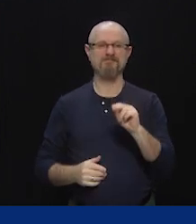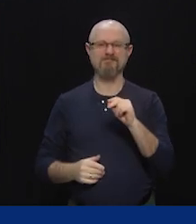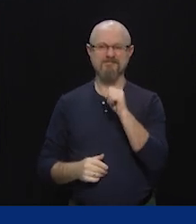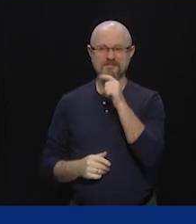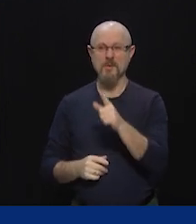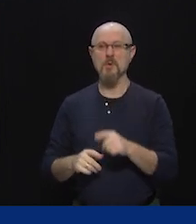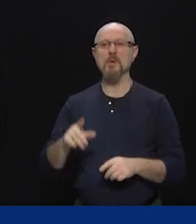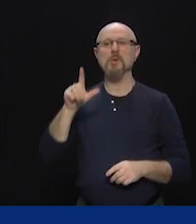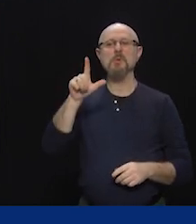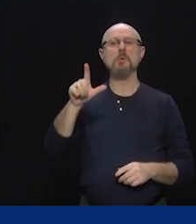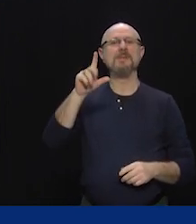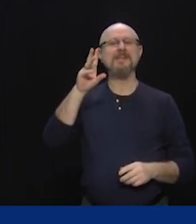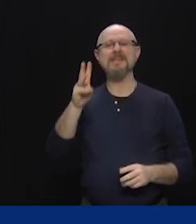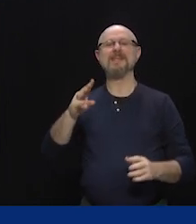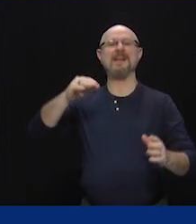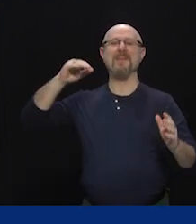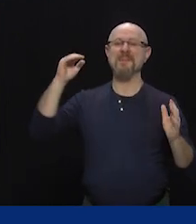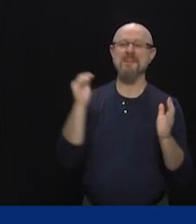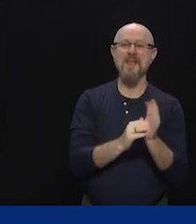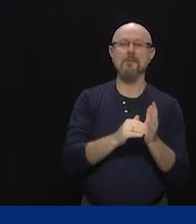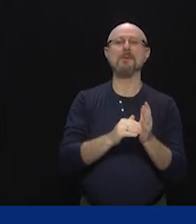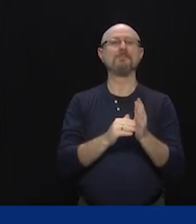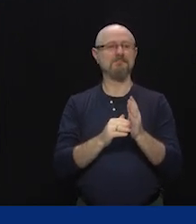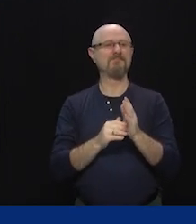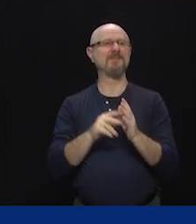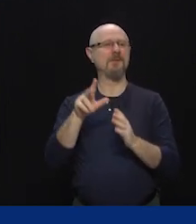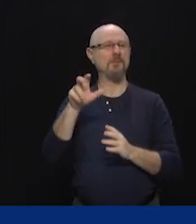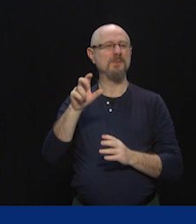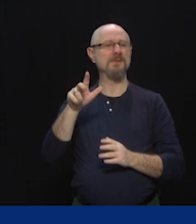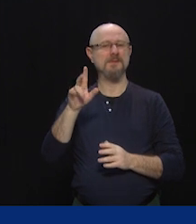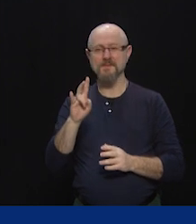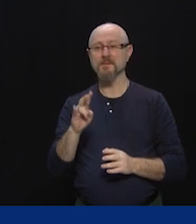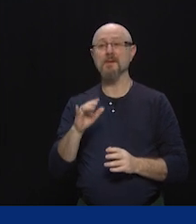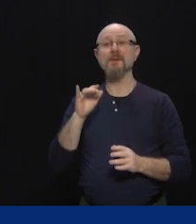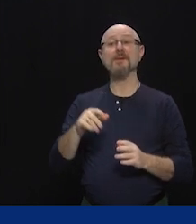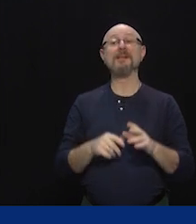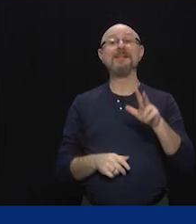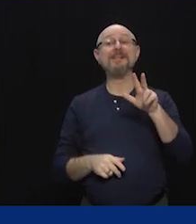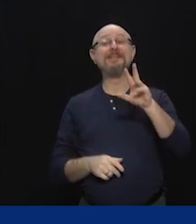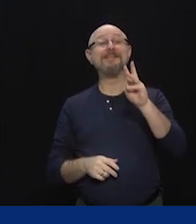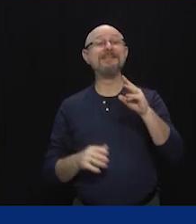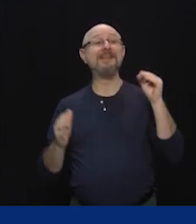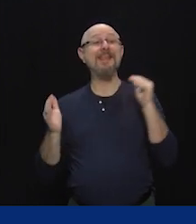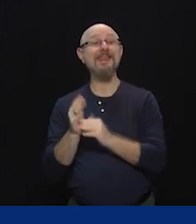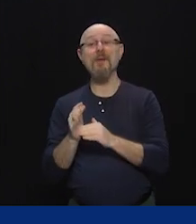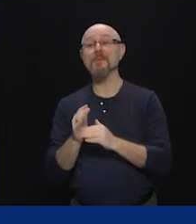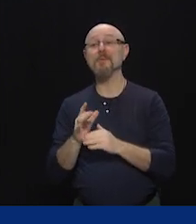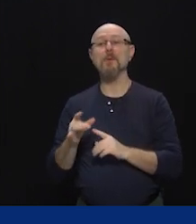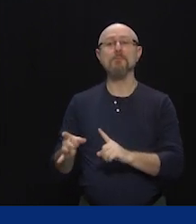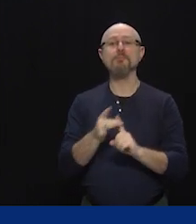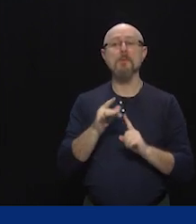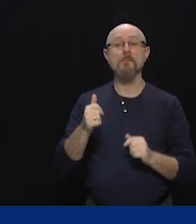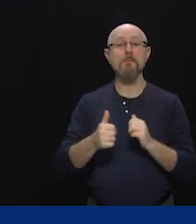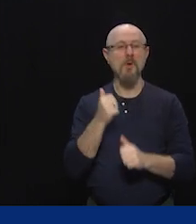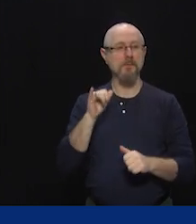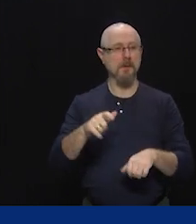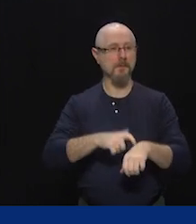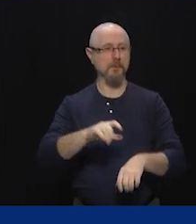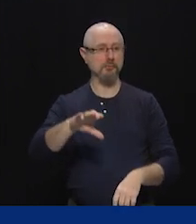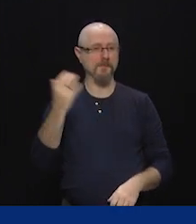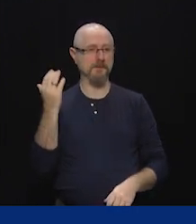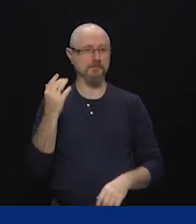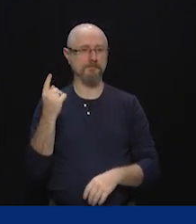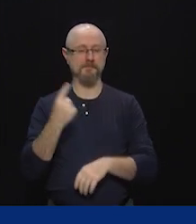26,737. We did have 36,000 positives on Christmas Day, but our numbers, again, are a little bit off. We'll have a